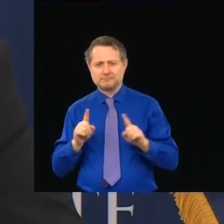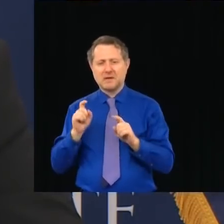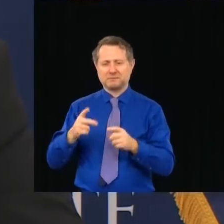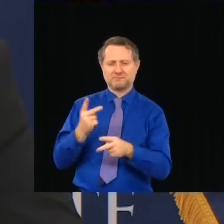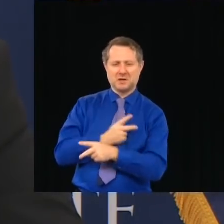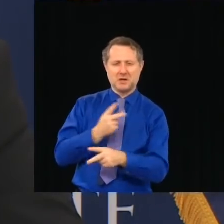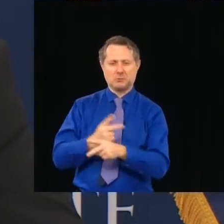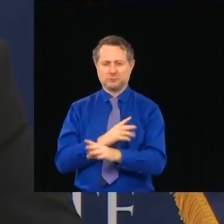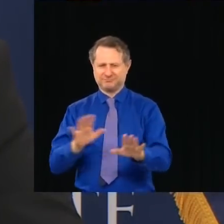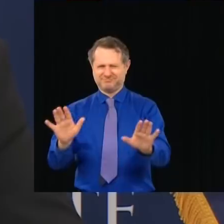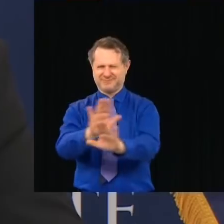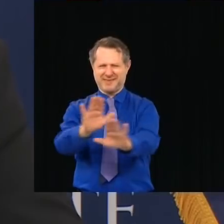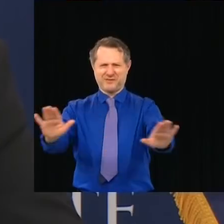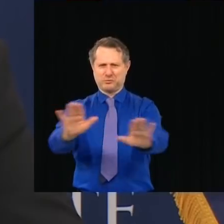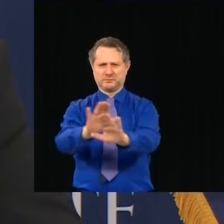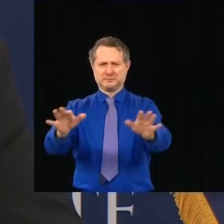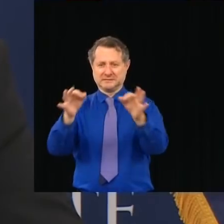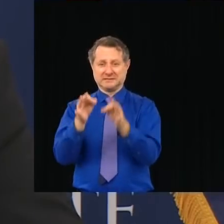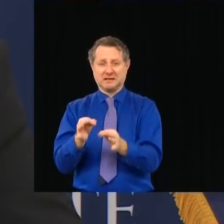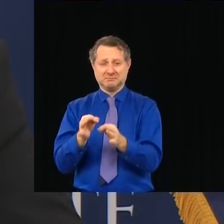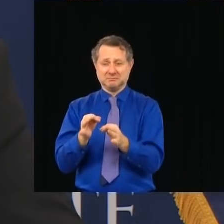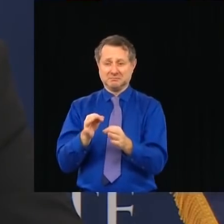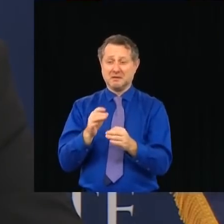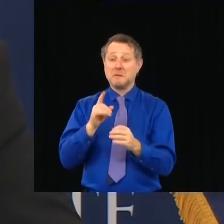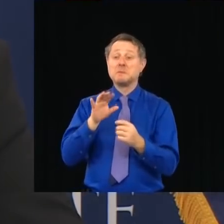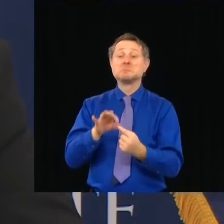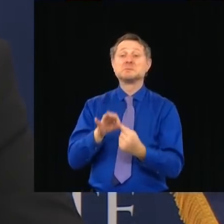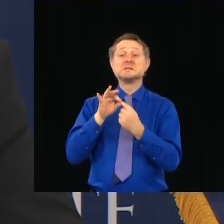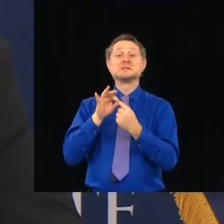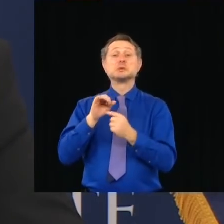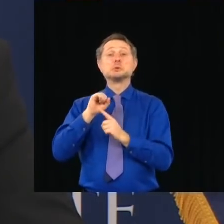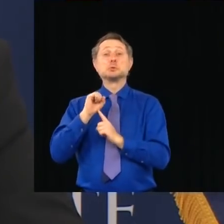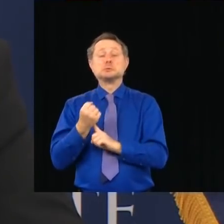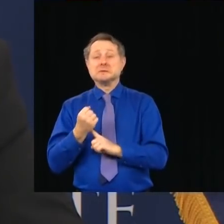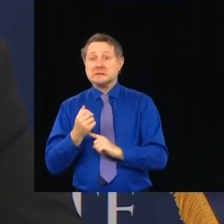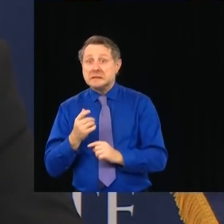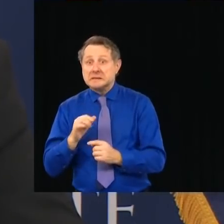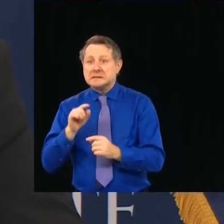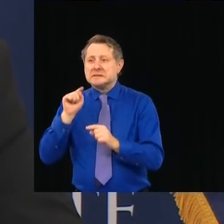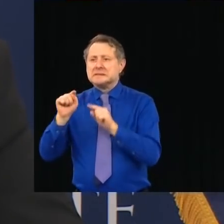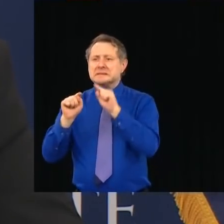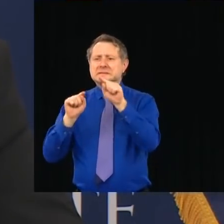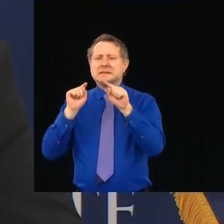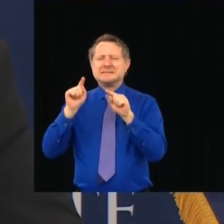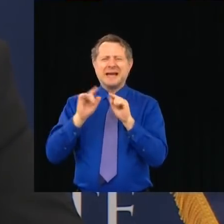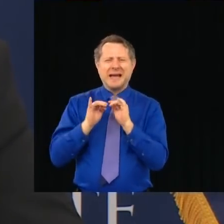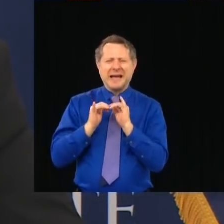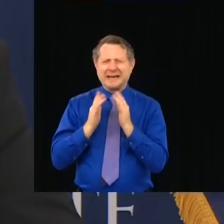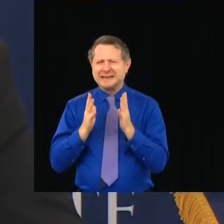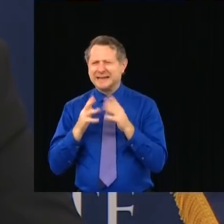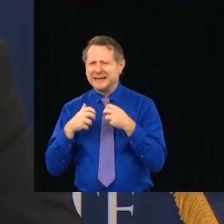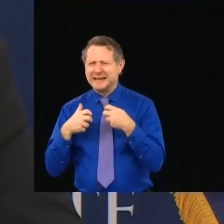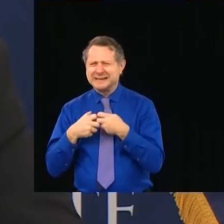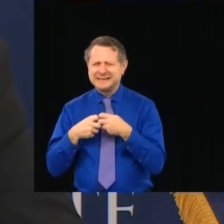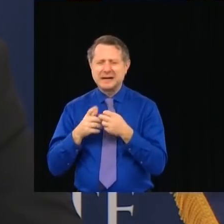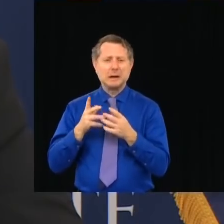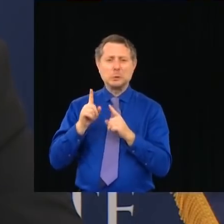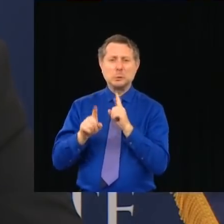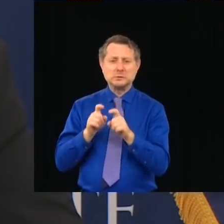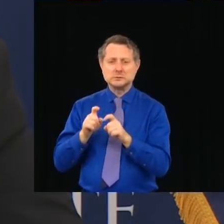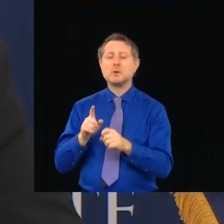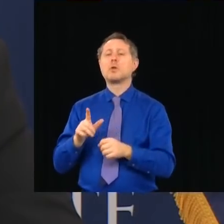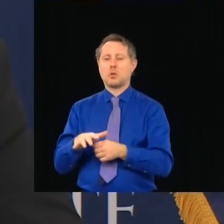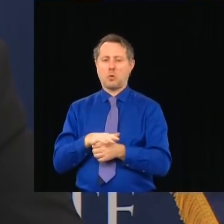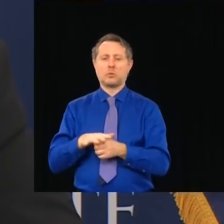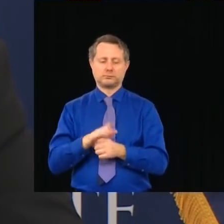those one-off issues, if you will be handled locally. We just